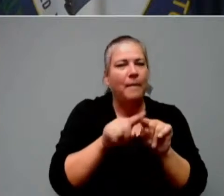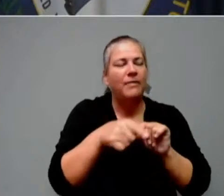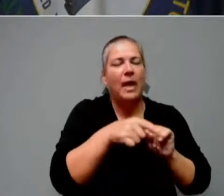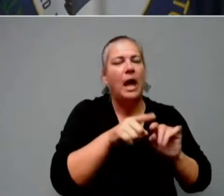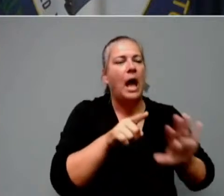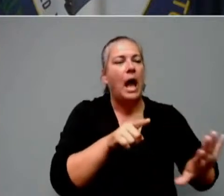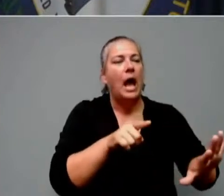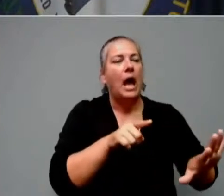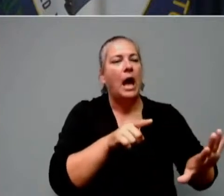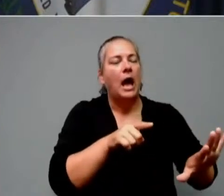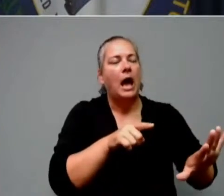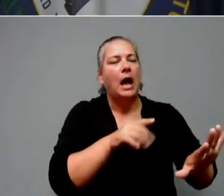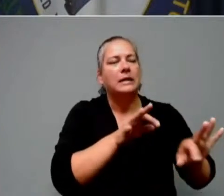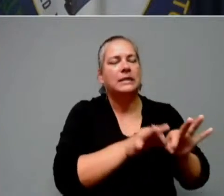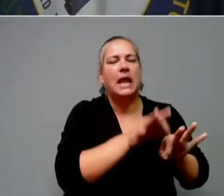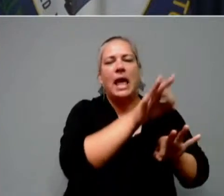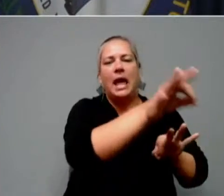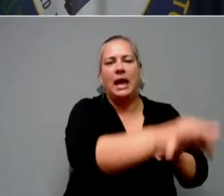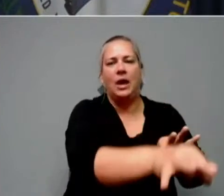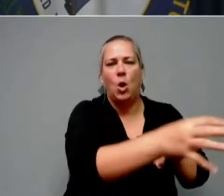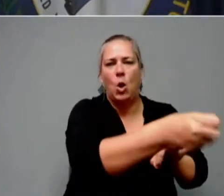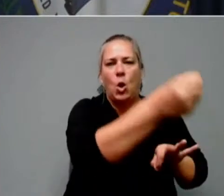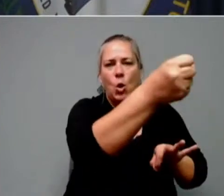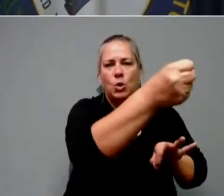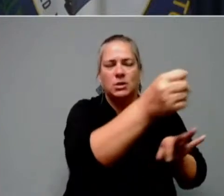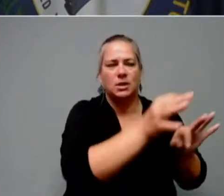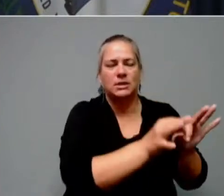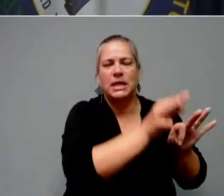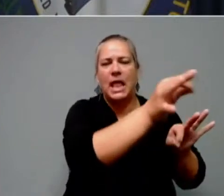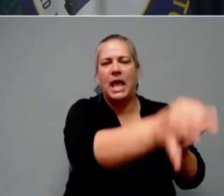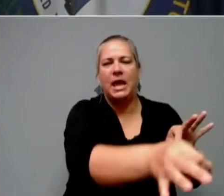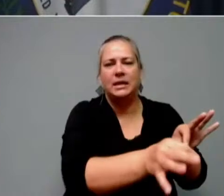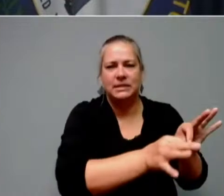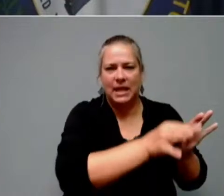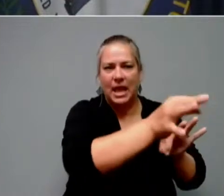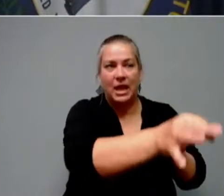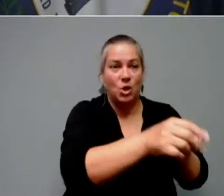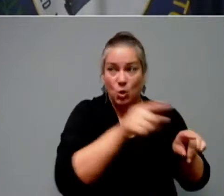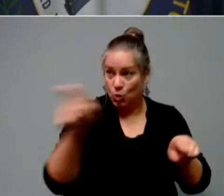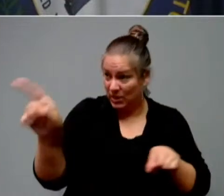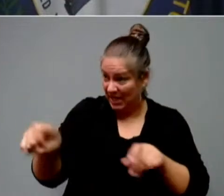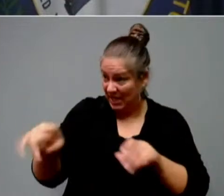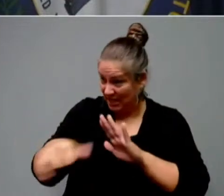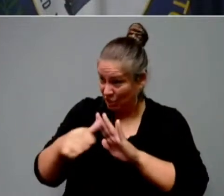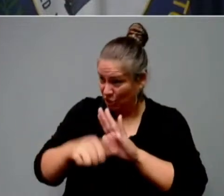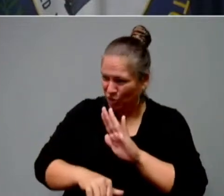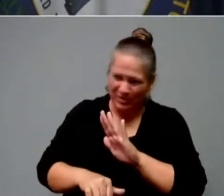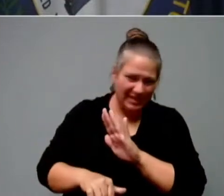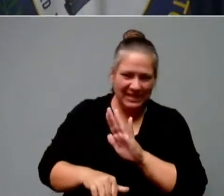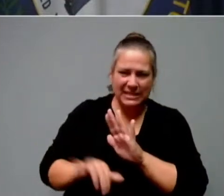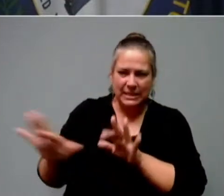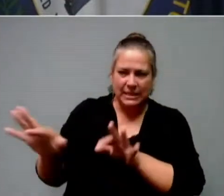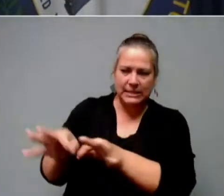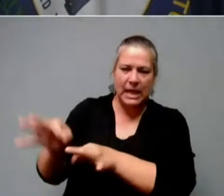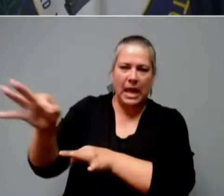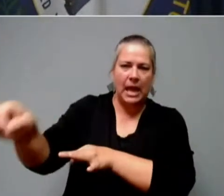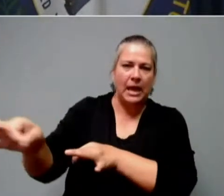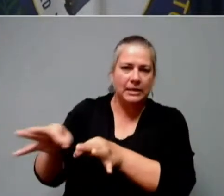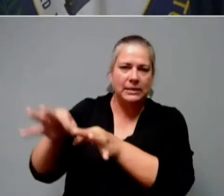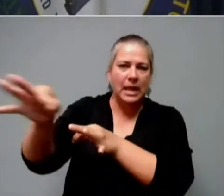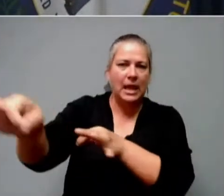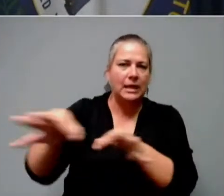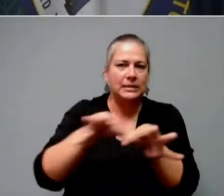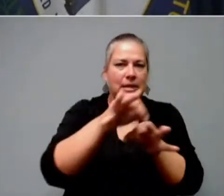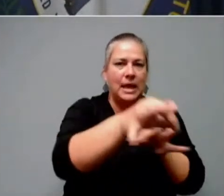getting delayed. It is important care, but it's getting pushed off because there's not sufficient staff to provide those services and to have that